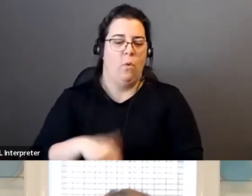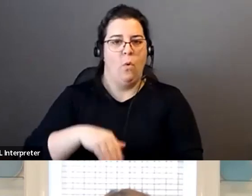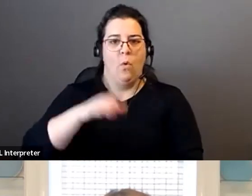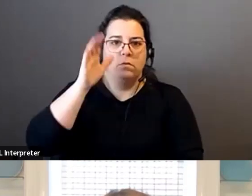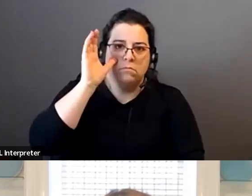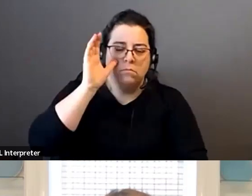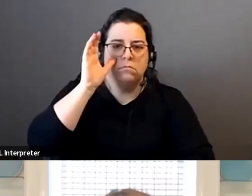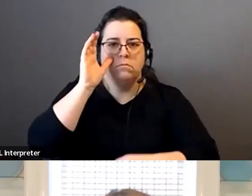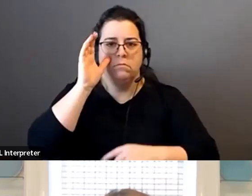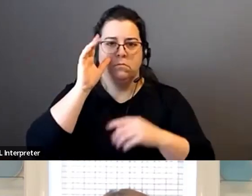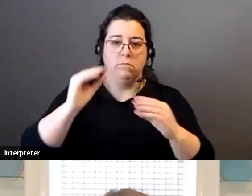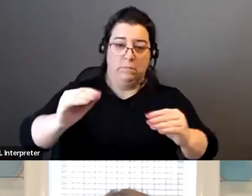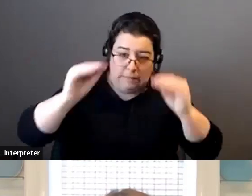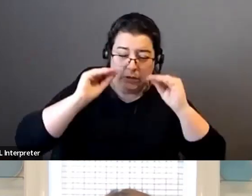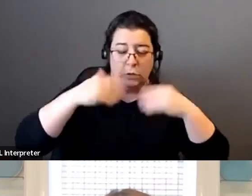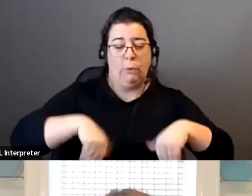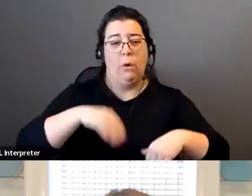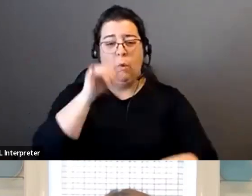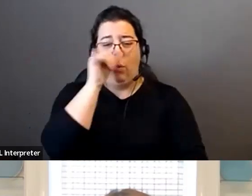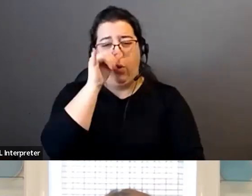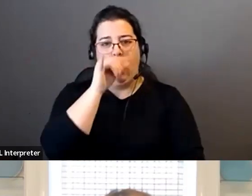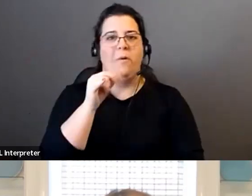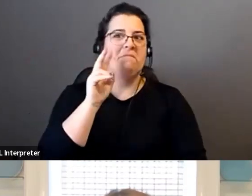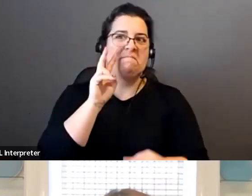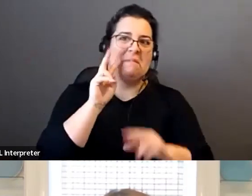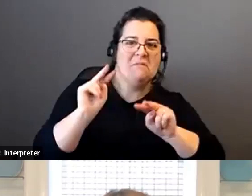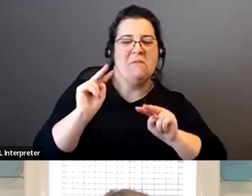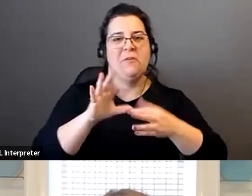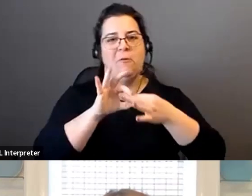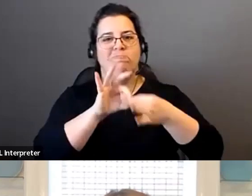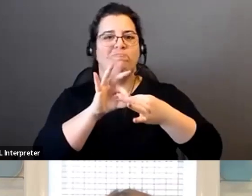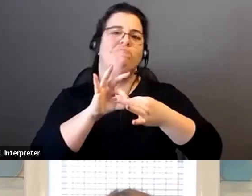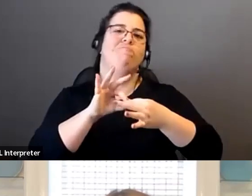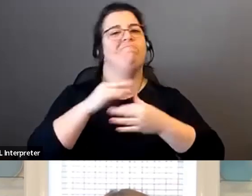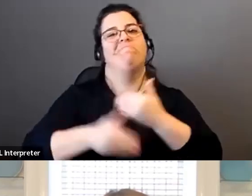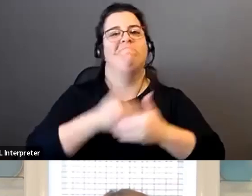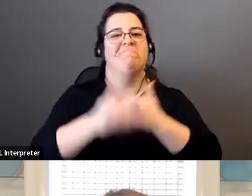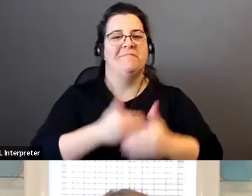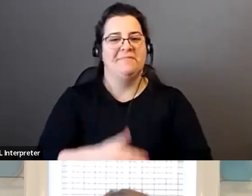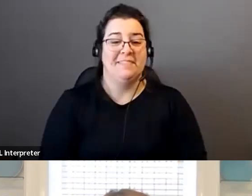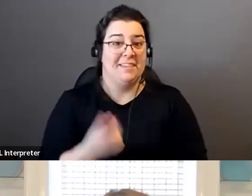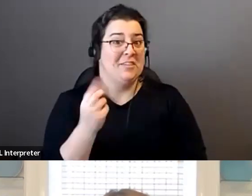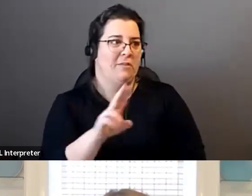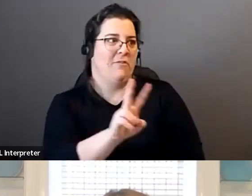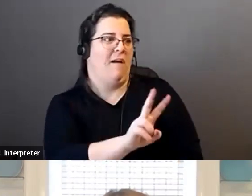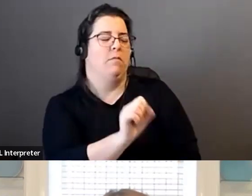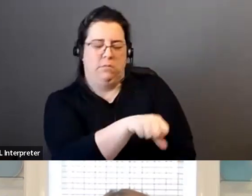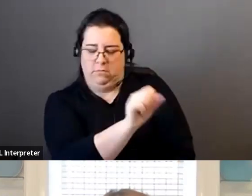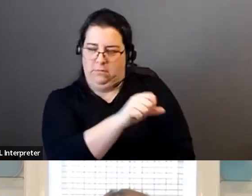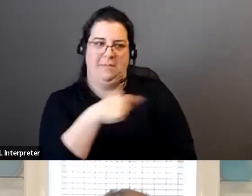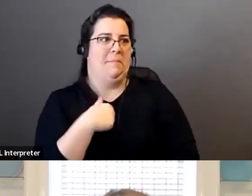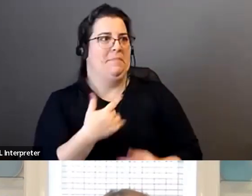And we're super excited for our continued relationship for us and our community. That's what I'm excited about the most, the